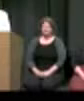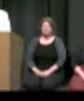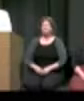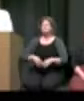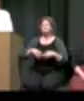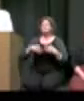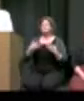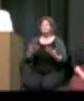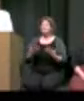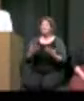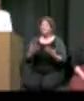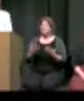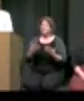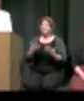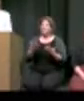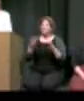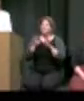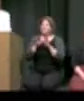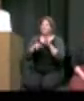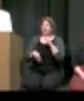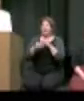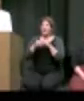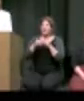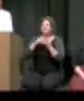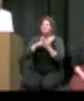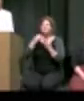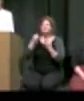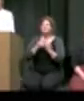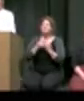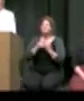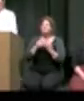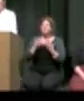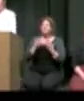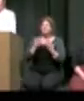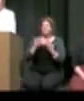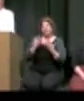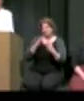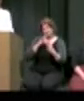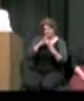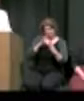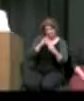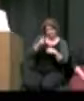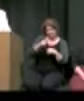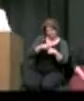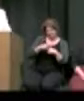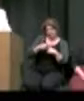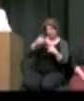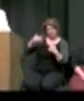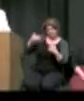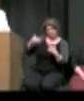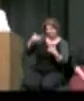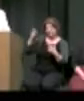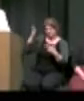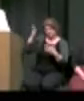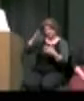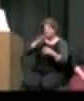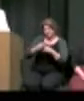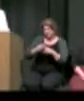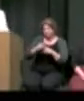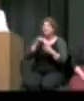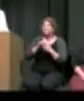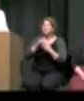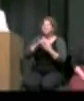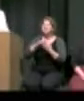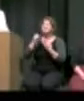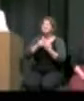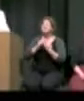Okay, it's important to mention this project wouldn't be here. I think it's been said a couple times from the previous presenters. Because